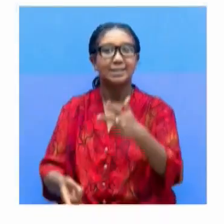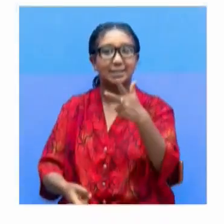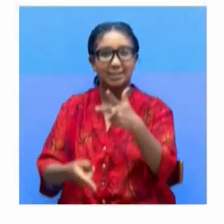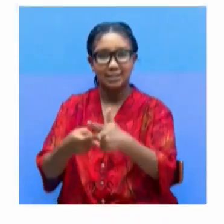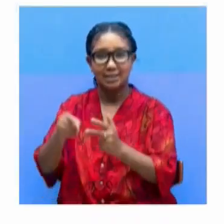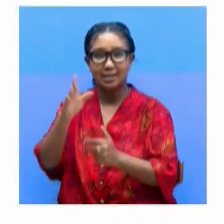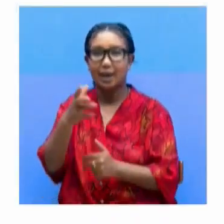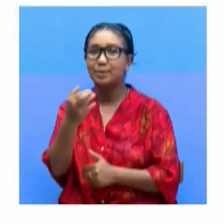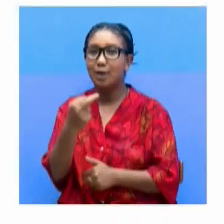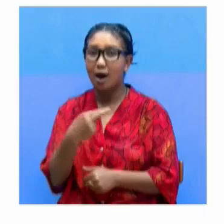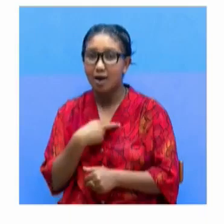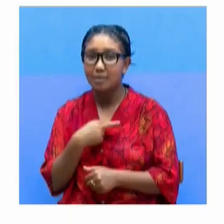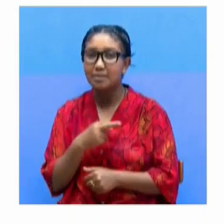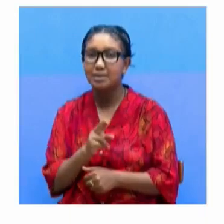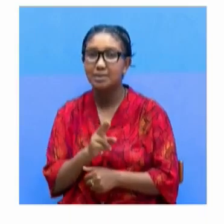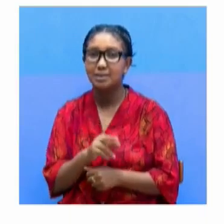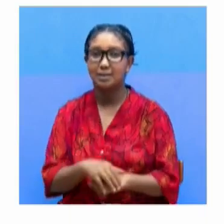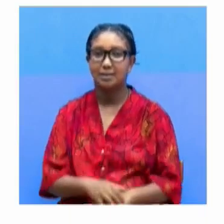type are the